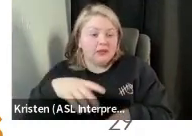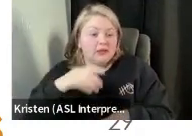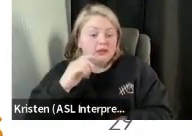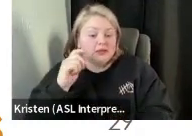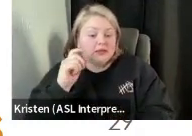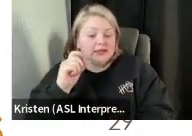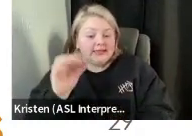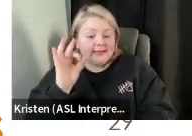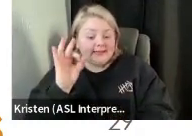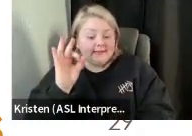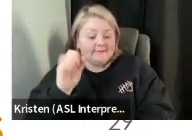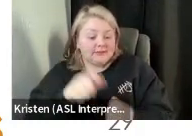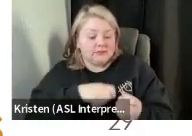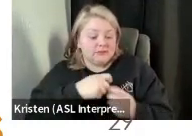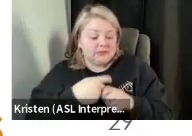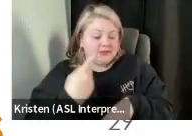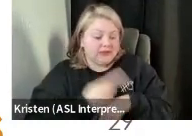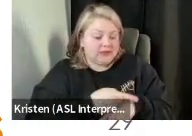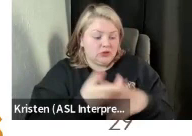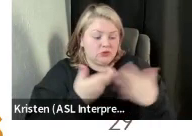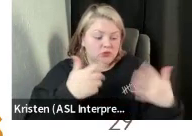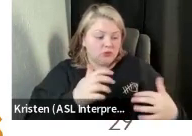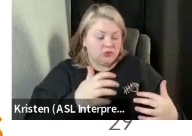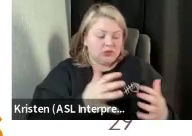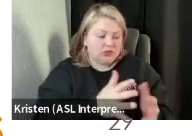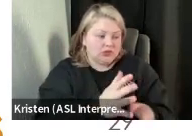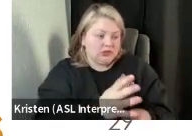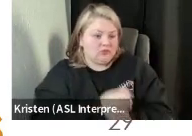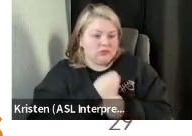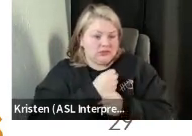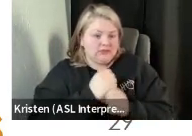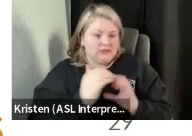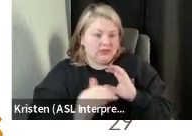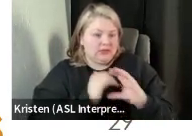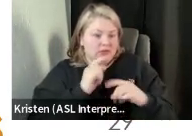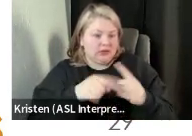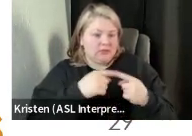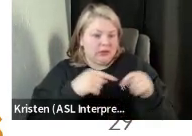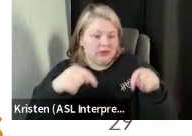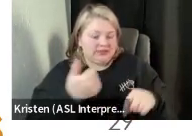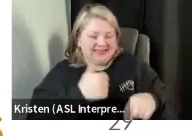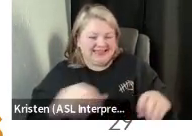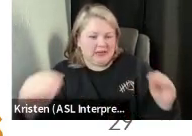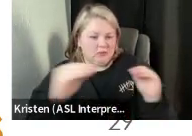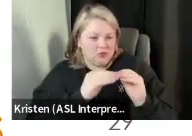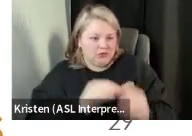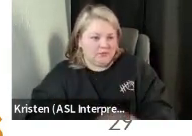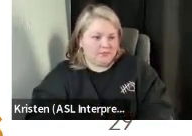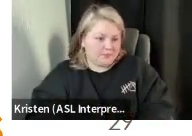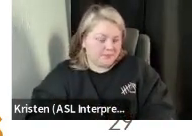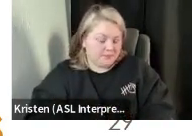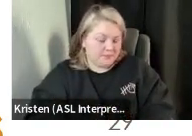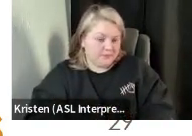you don't want to receive emails after in regards to this grant.